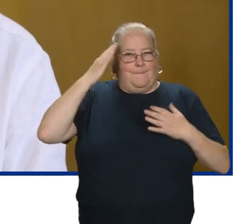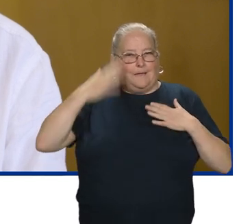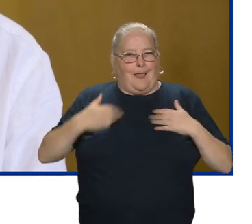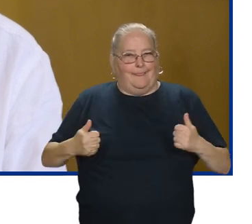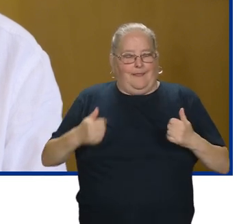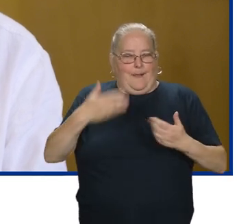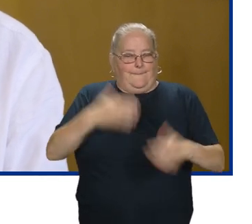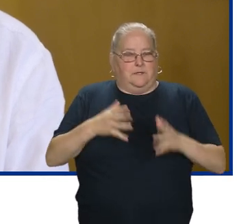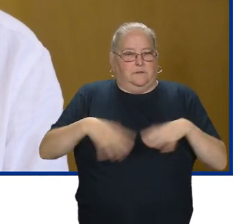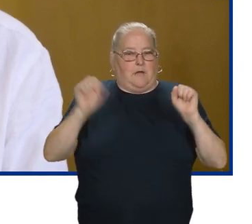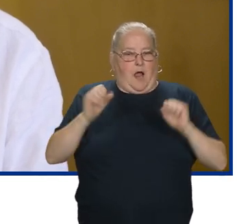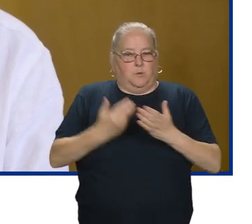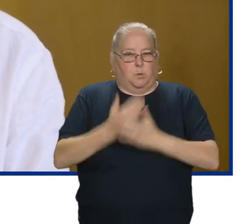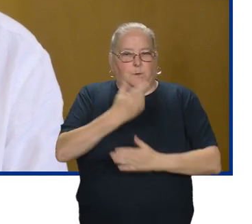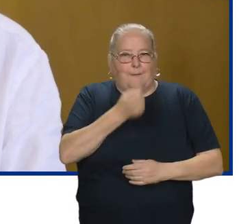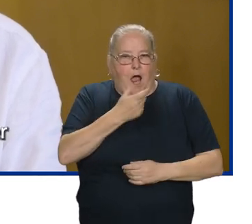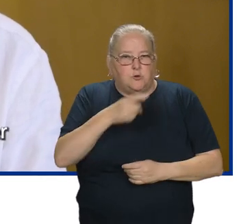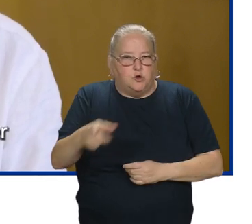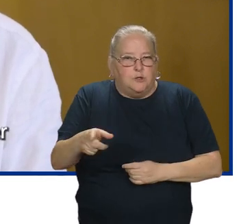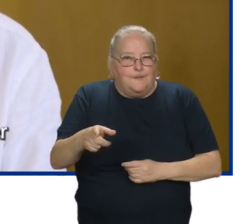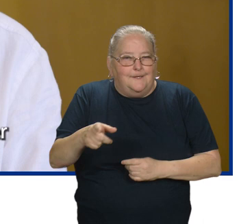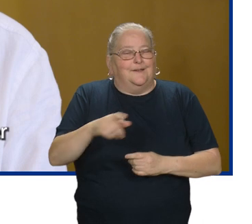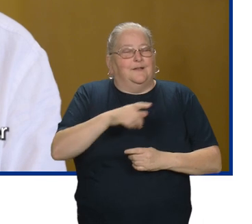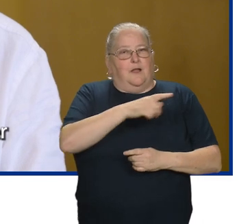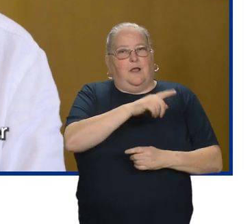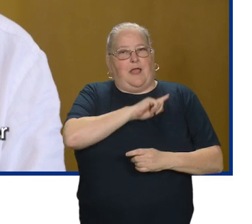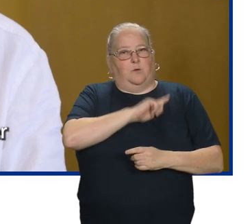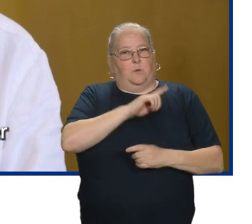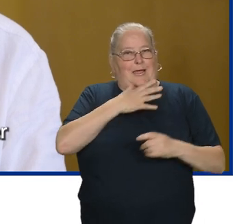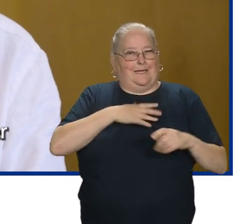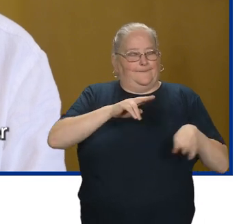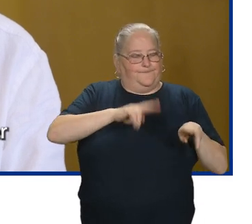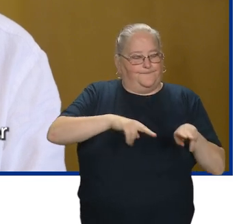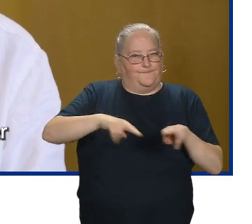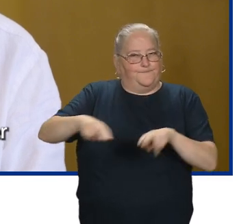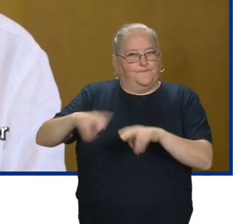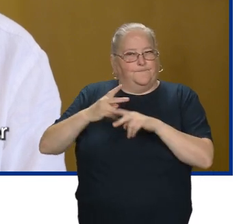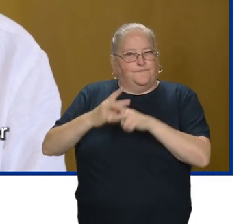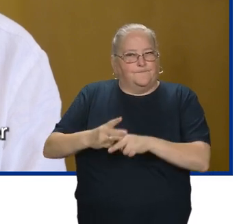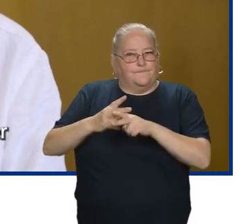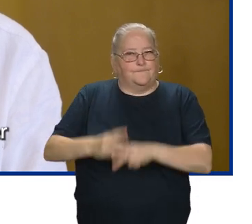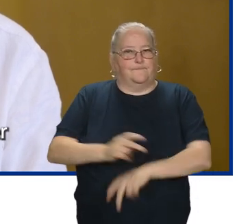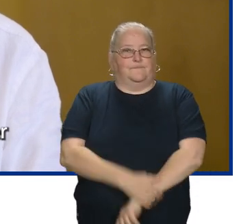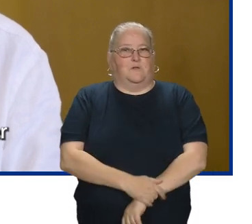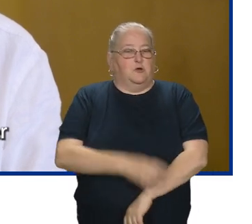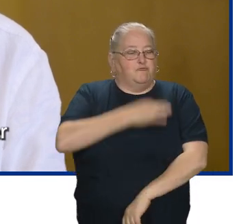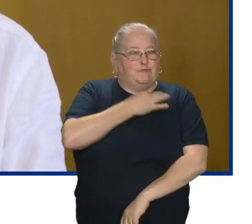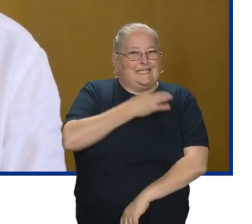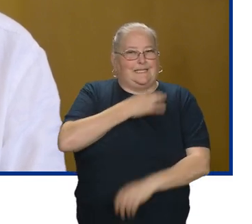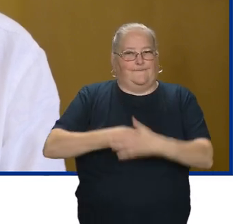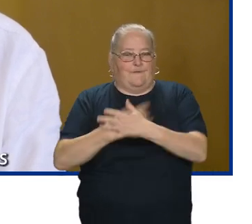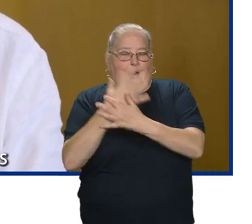to help you. There is a risk that people with a serious mental illness can later develop physical